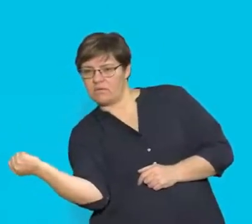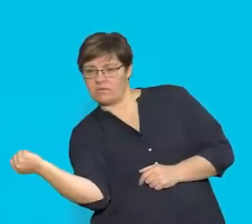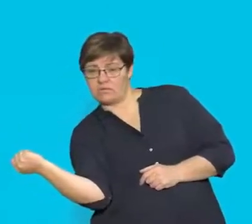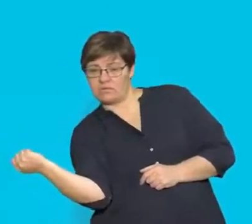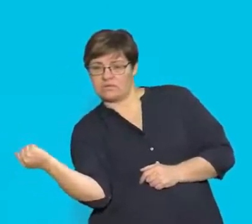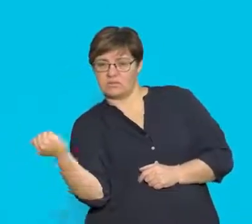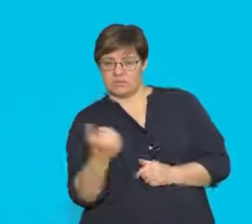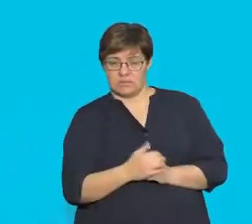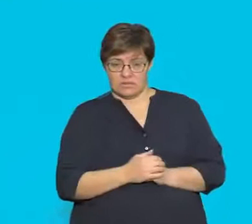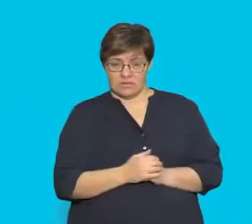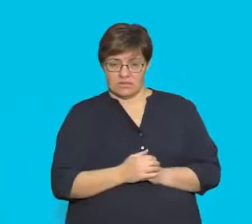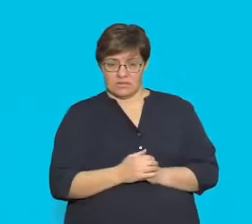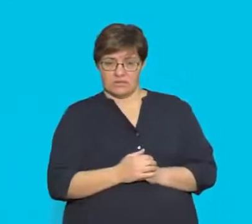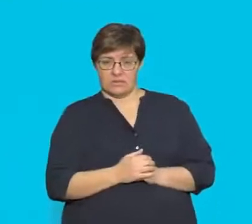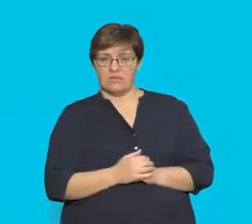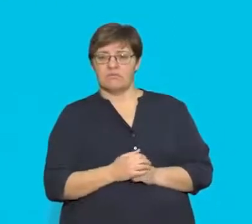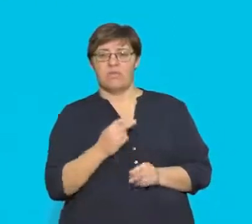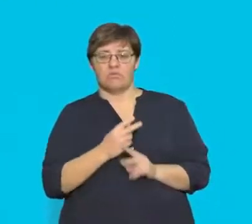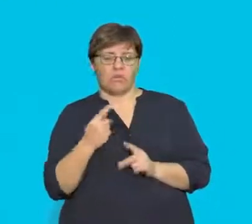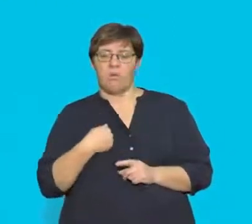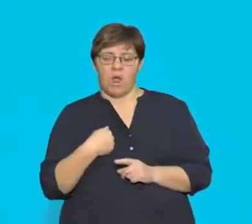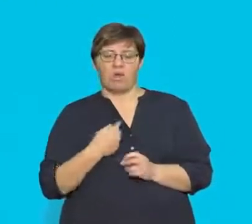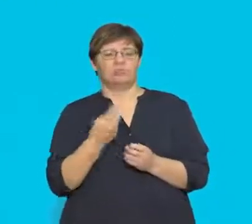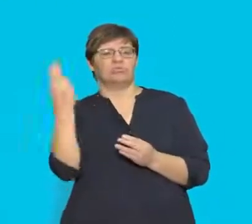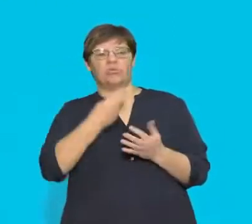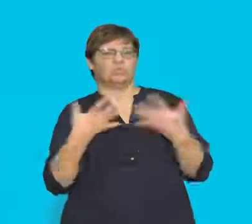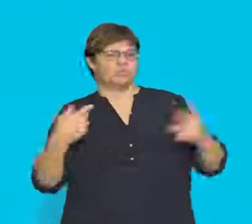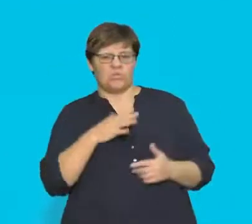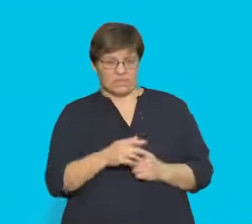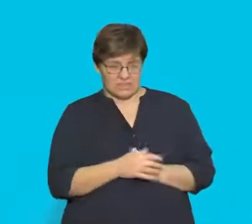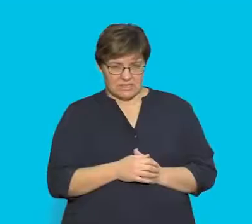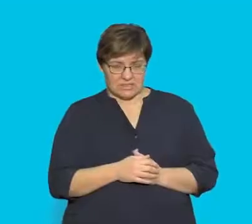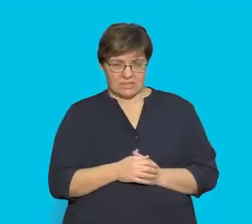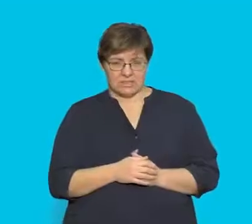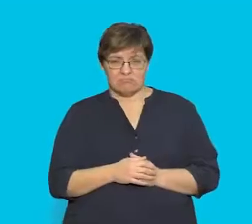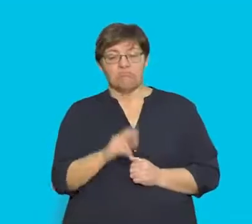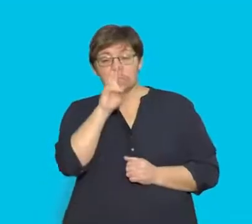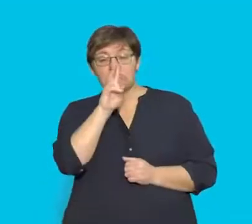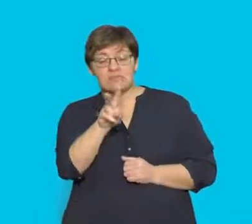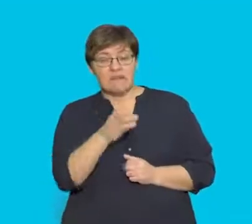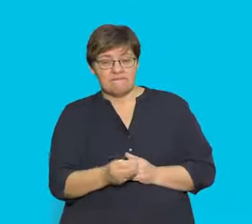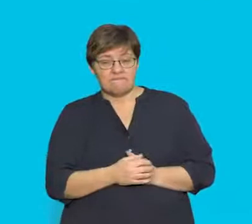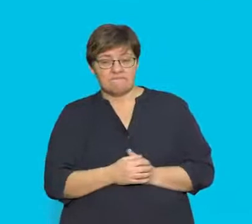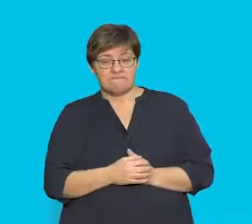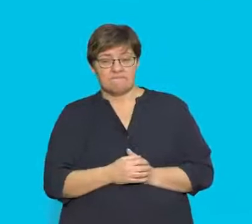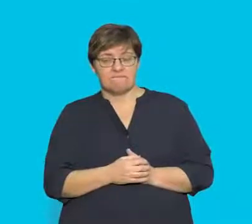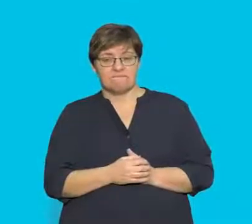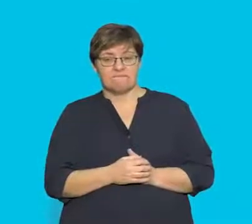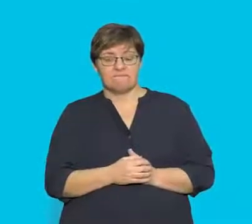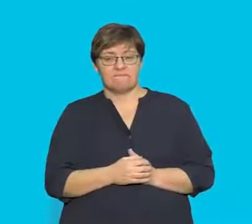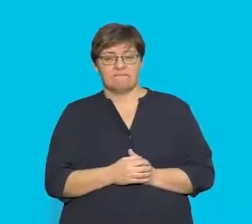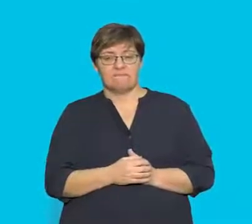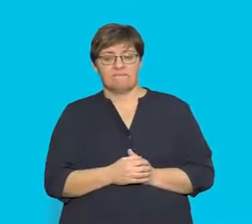Now, I've done a little bit of preparation for this because I didn't want to be drawing too much. And what you can see